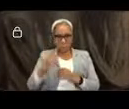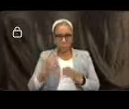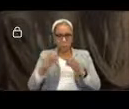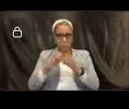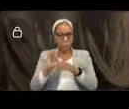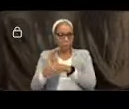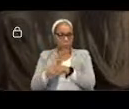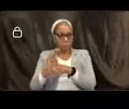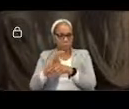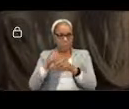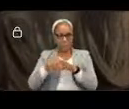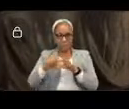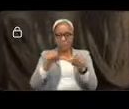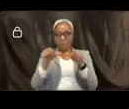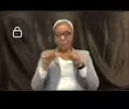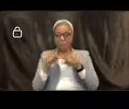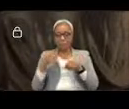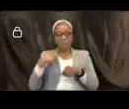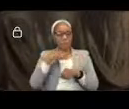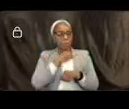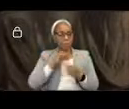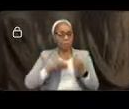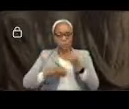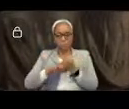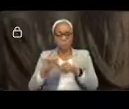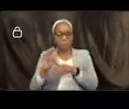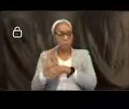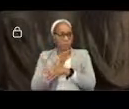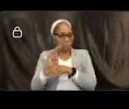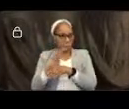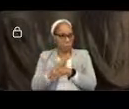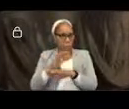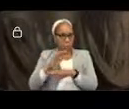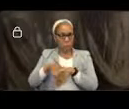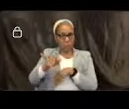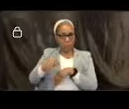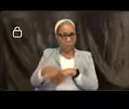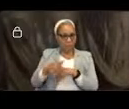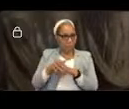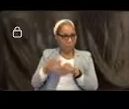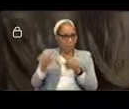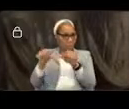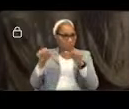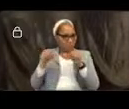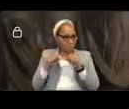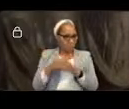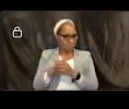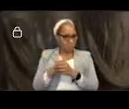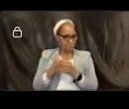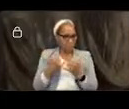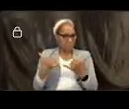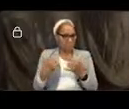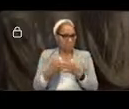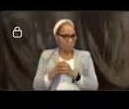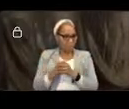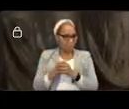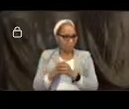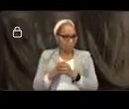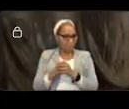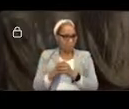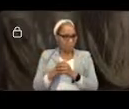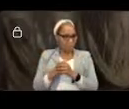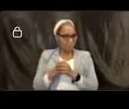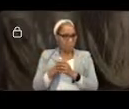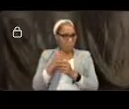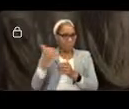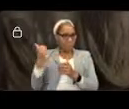in this area, and we do not support commercial, at least on this side of Geyer Springs Road at this time, since it has historically been